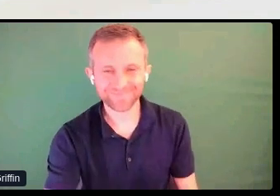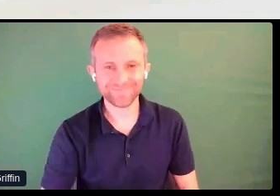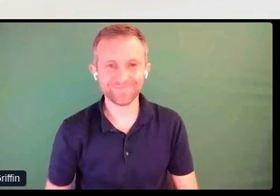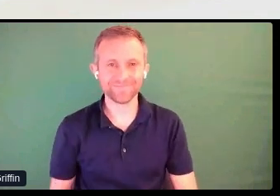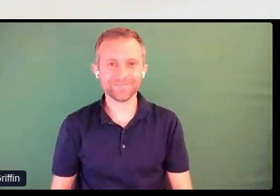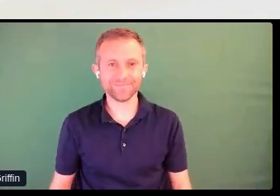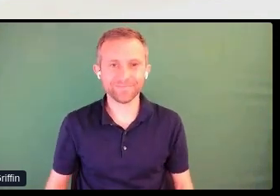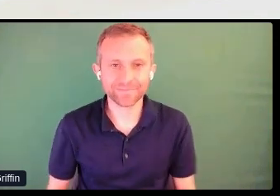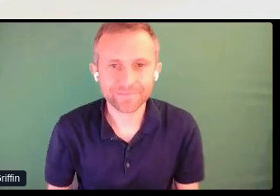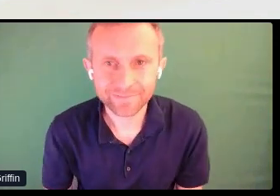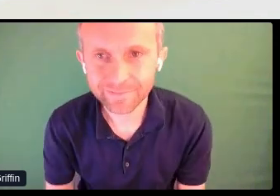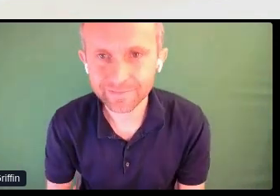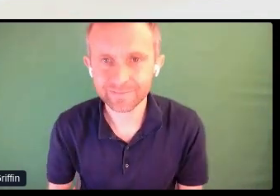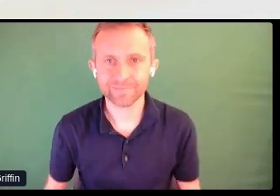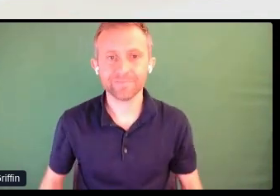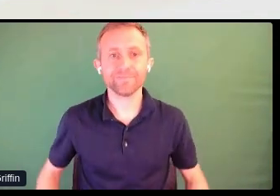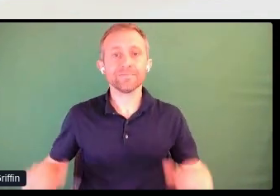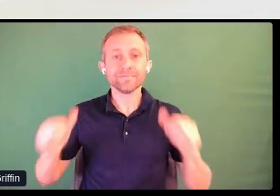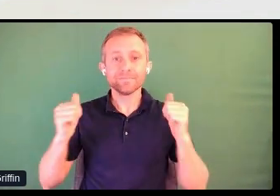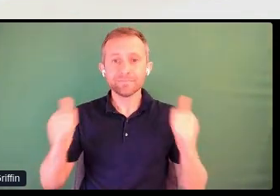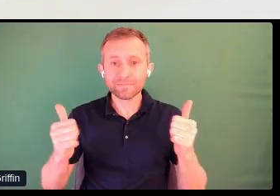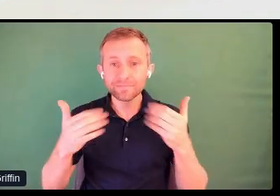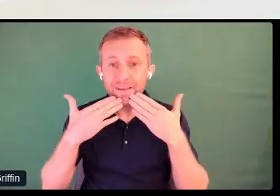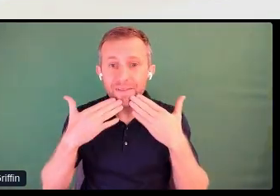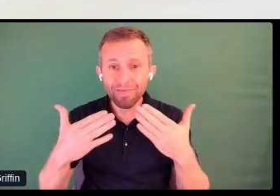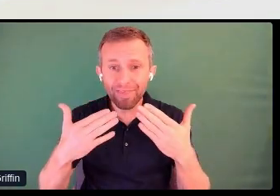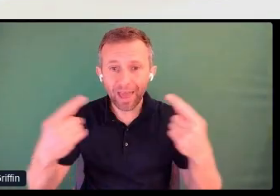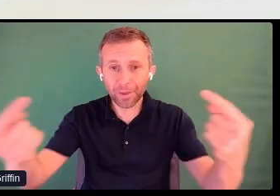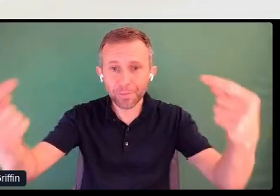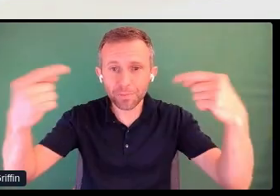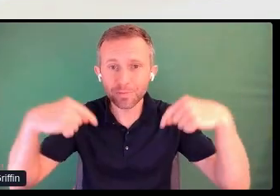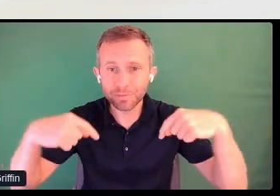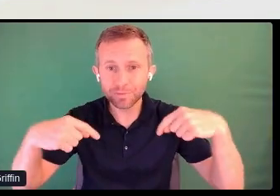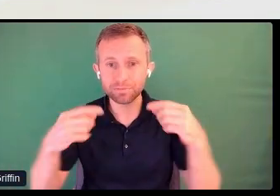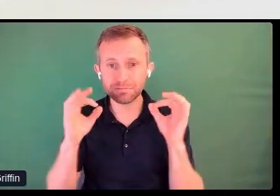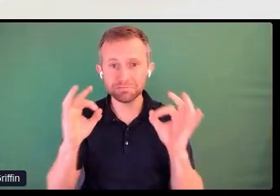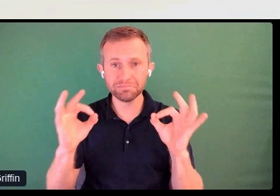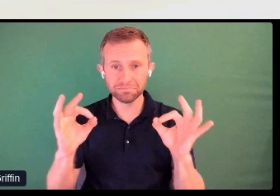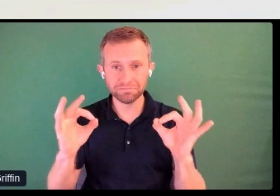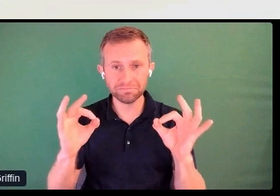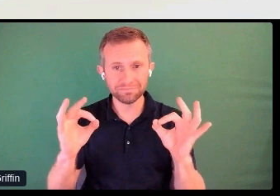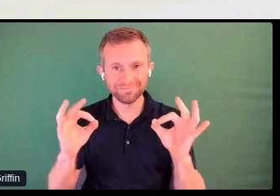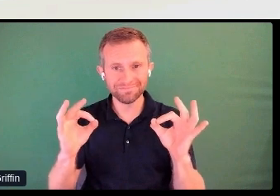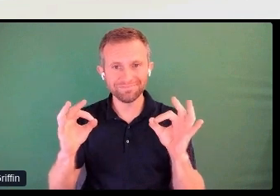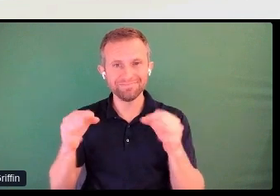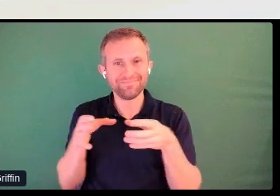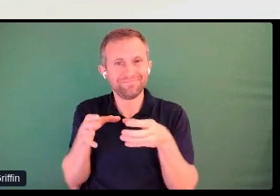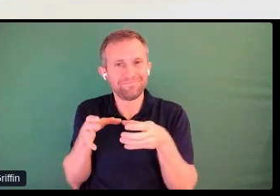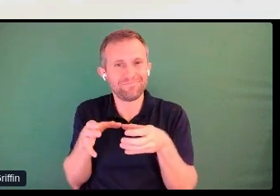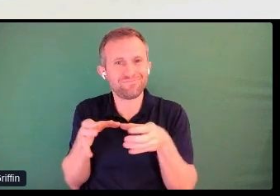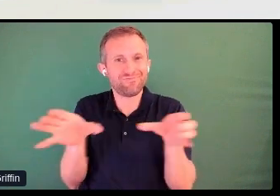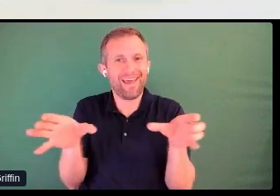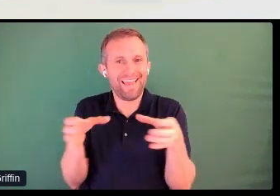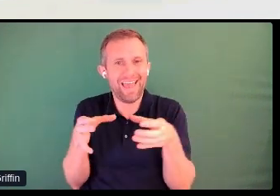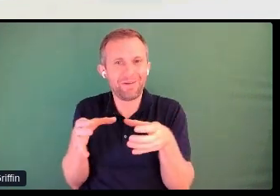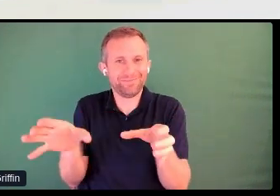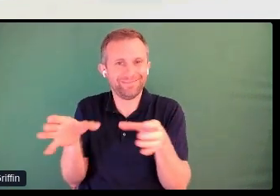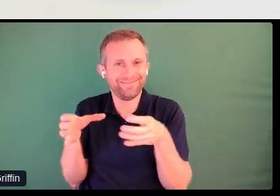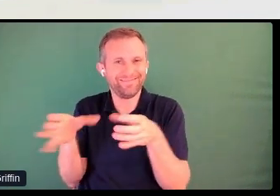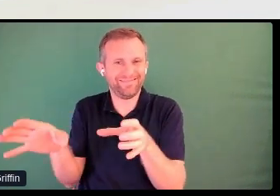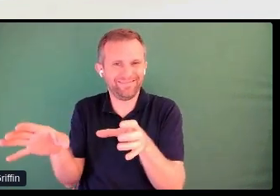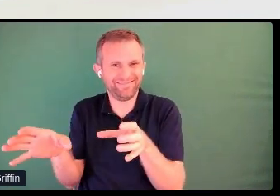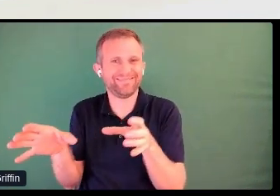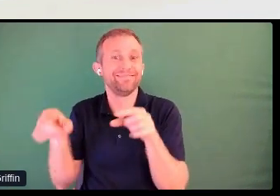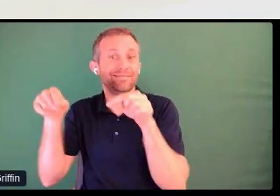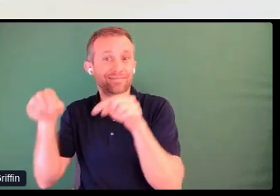Awesome, thank you. Thank you all so much for attending this breakout session. Welcome all. My name is John